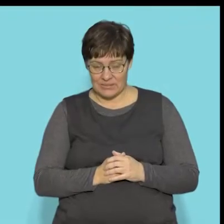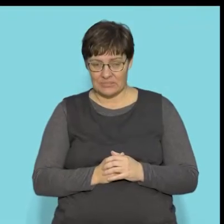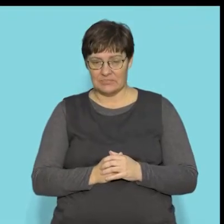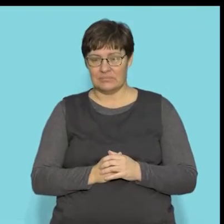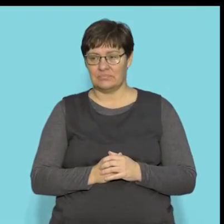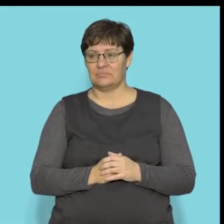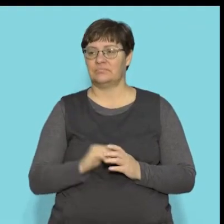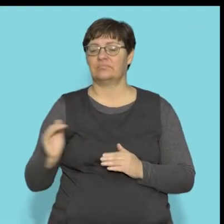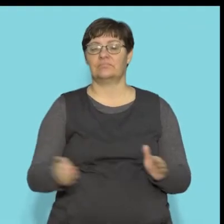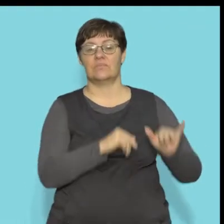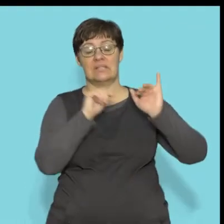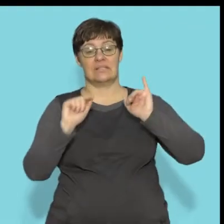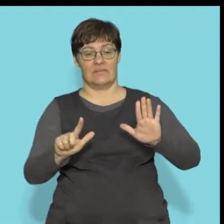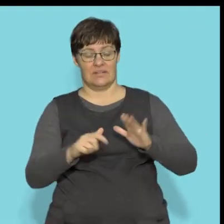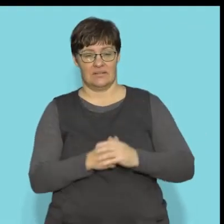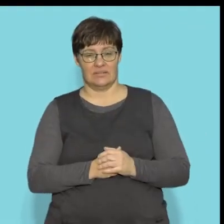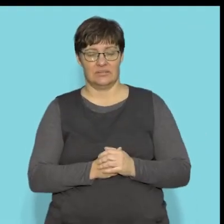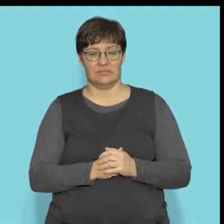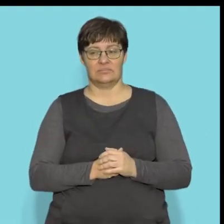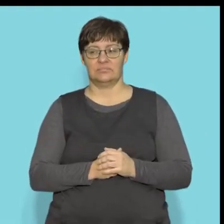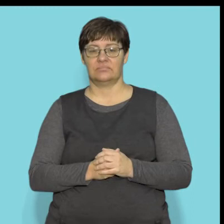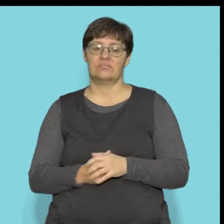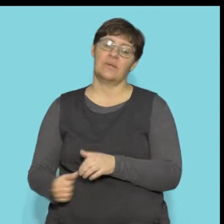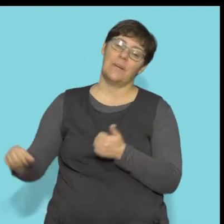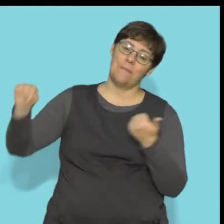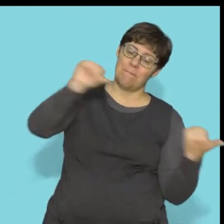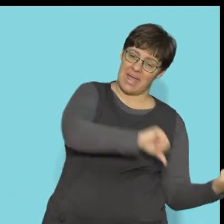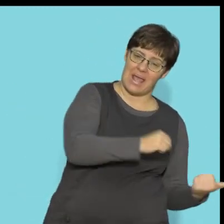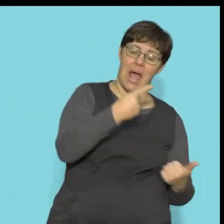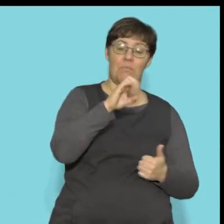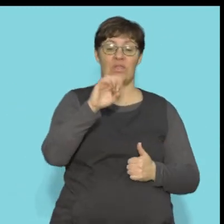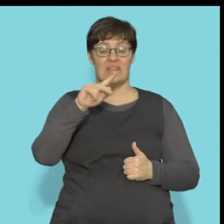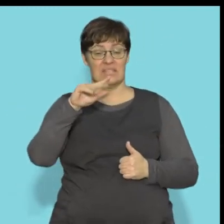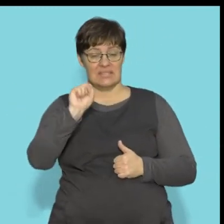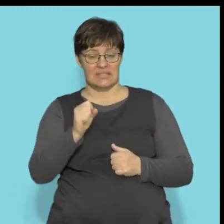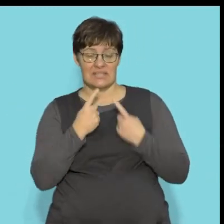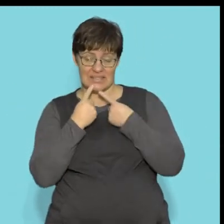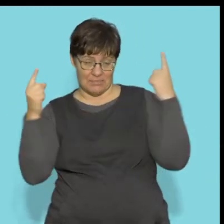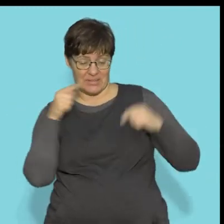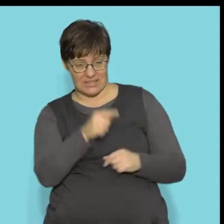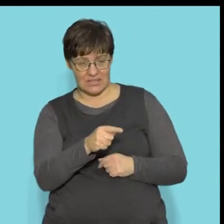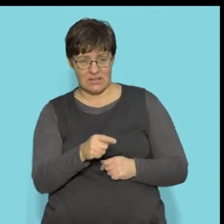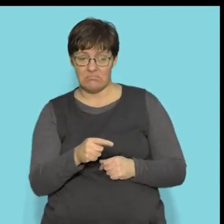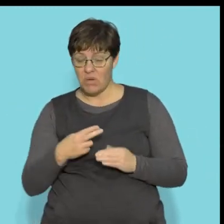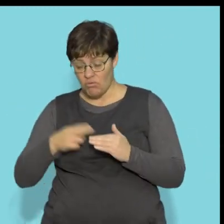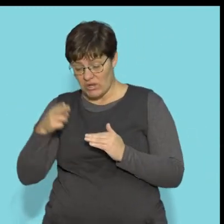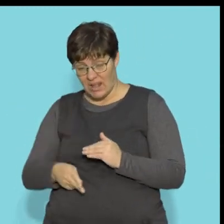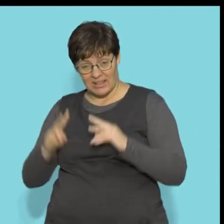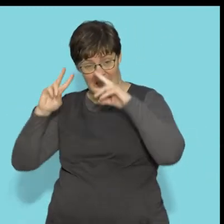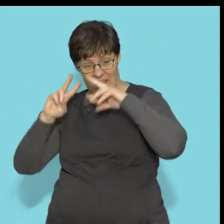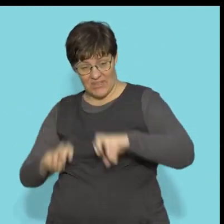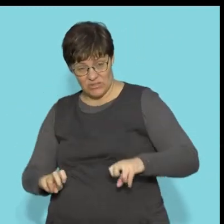on. Question 7. Go back to the hypothesis you stated. Do the results of